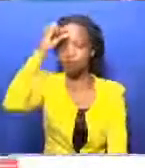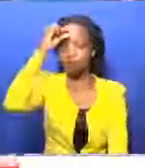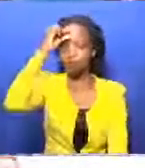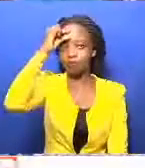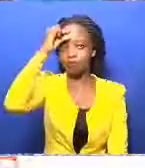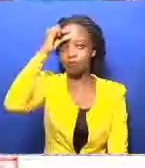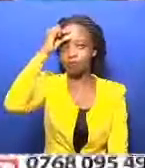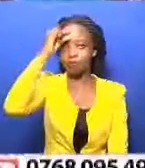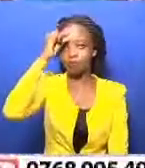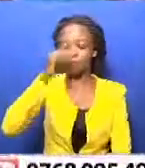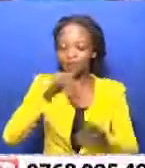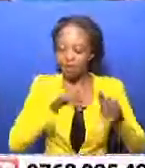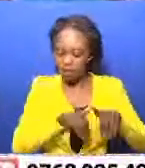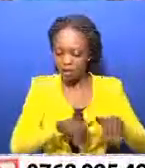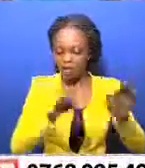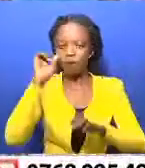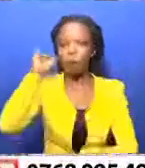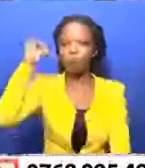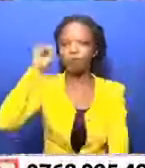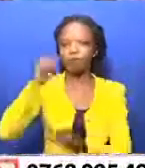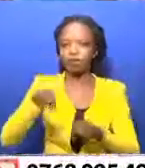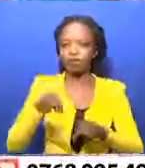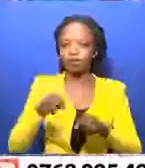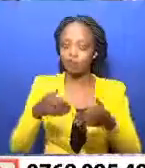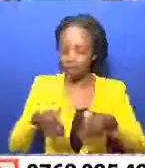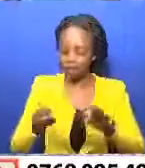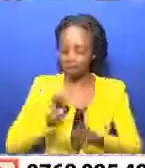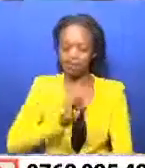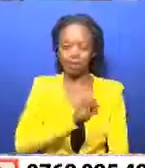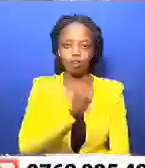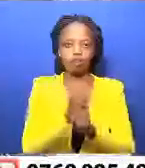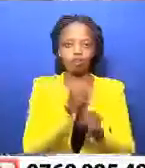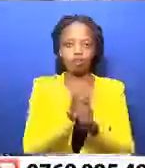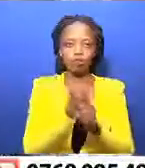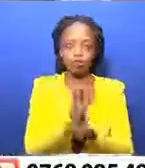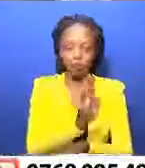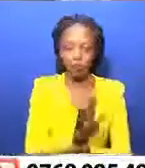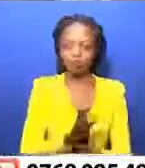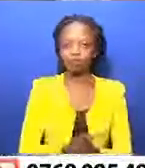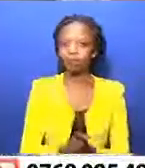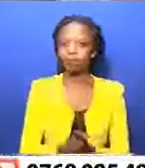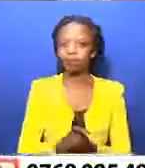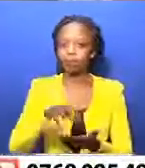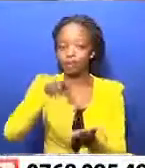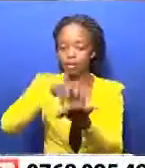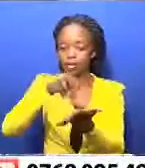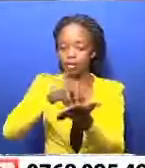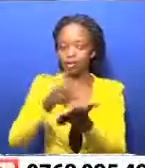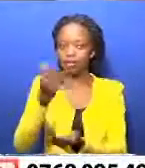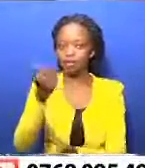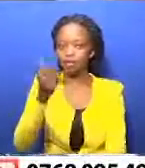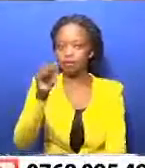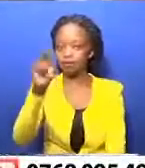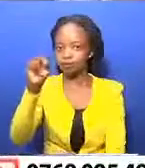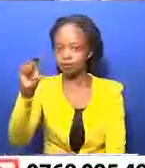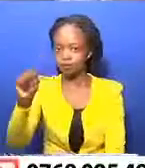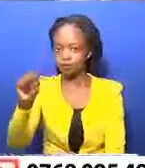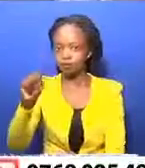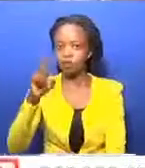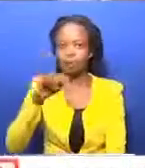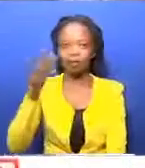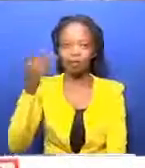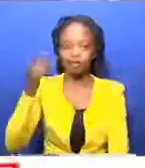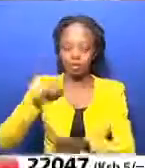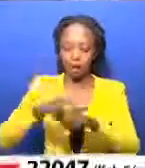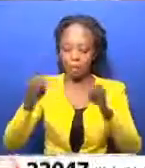wa achane na hizo siasa na waache Senate ifanye kazi yao. Hii kesi ya Waiguru isikizwe na